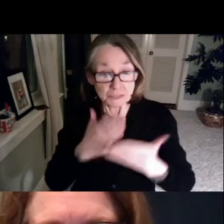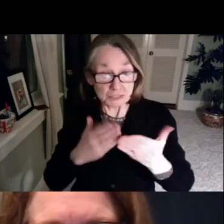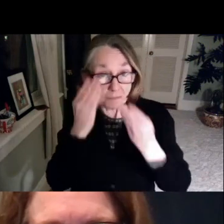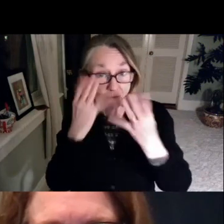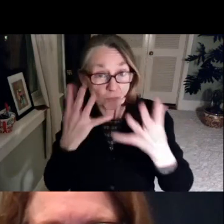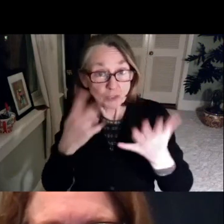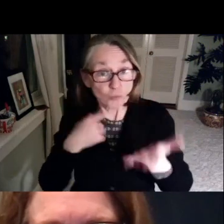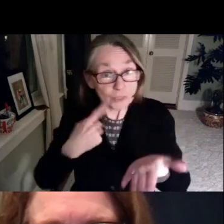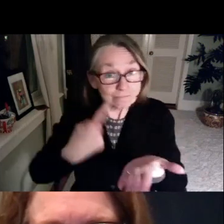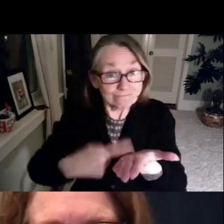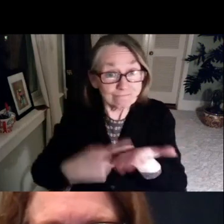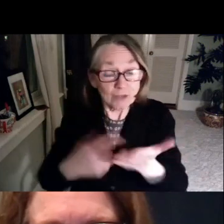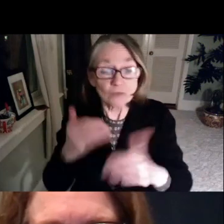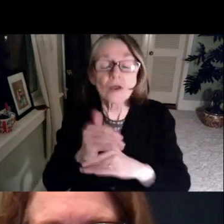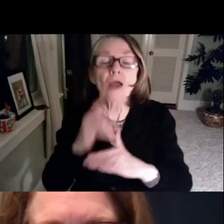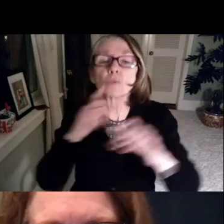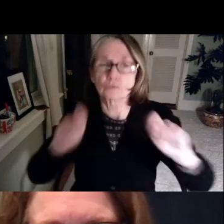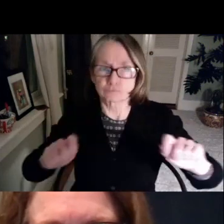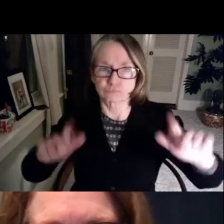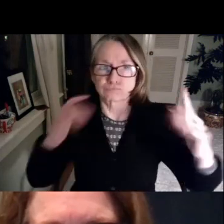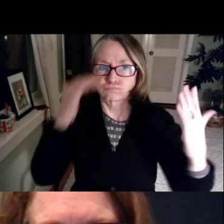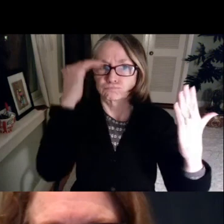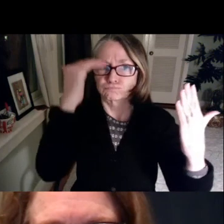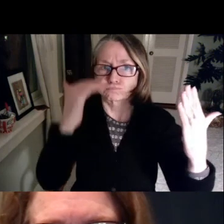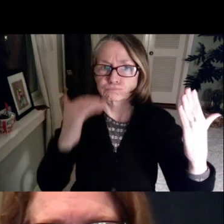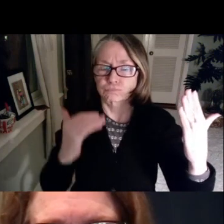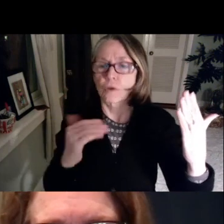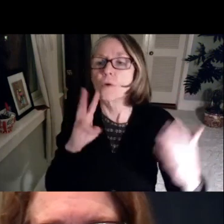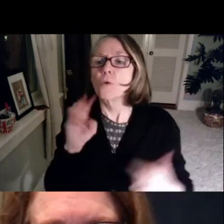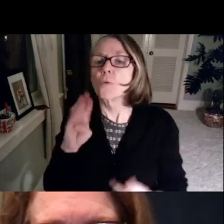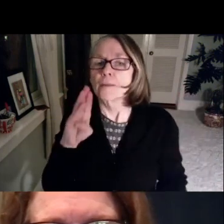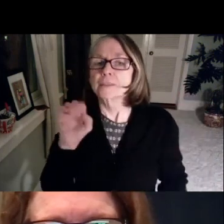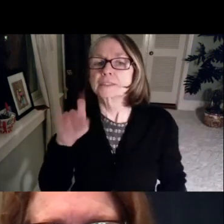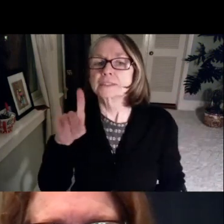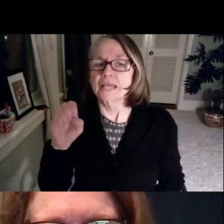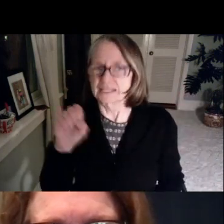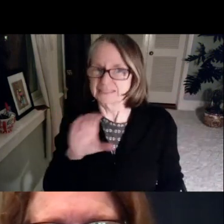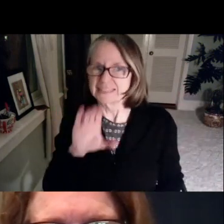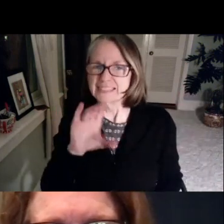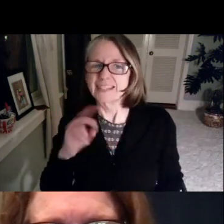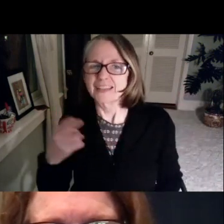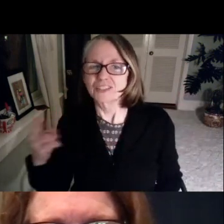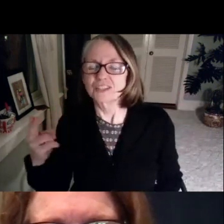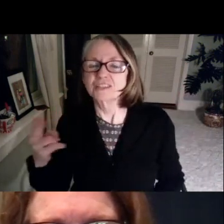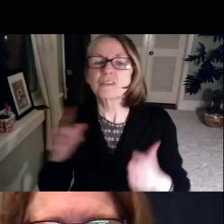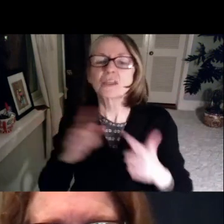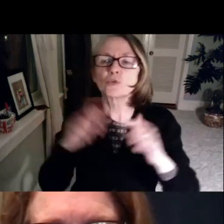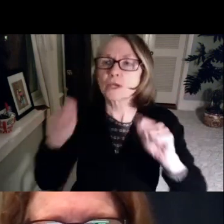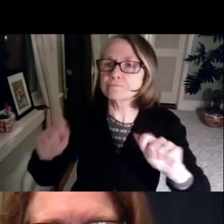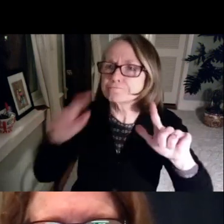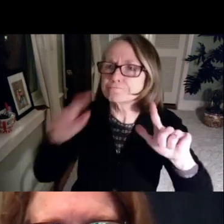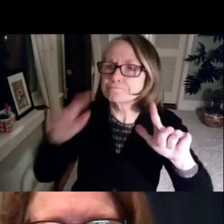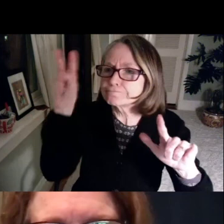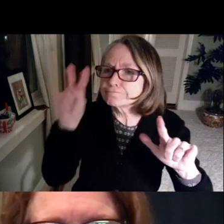on that page. So as we develop more resources, we'll put that on the page so you can refer back to it. And